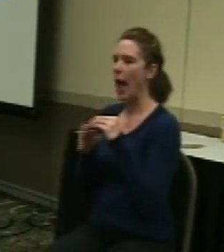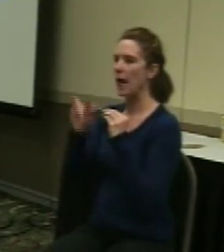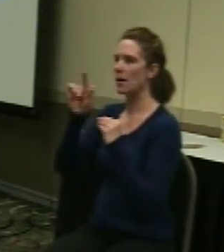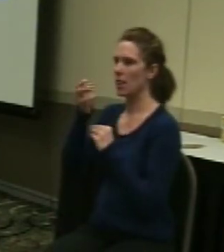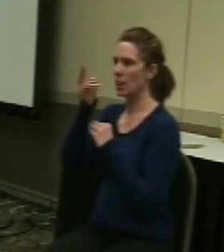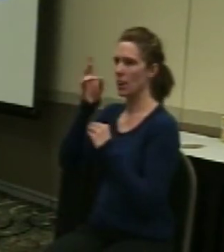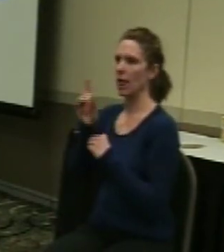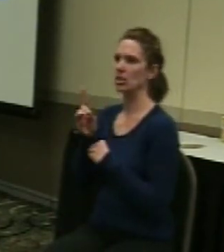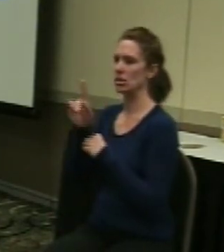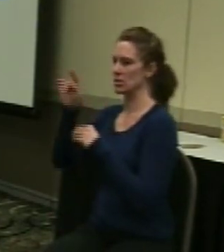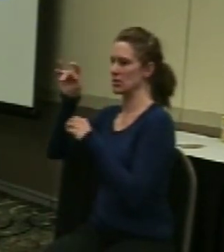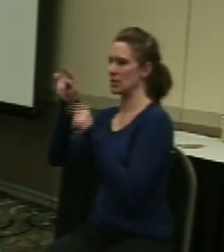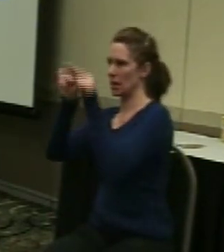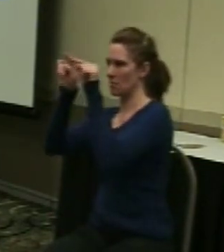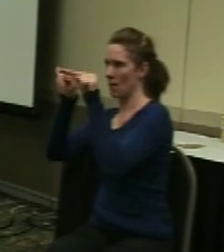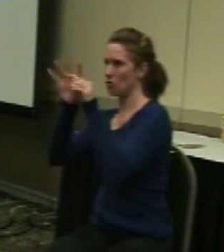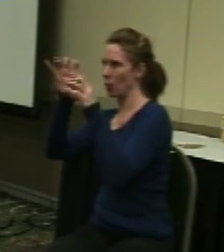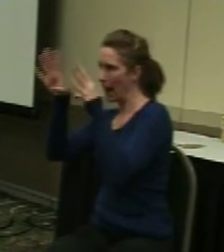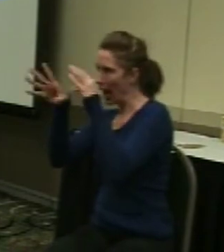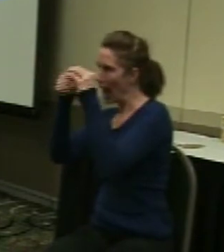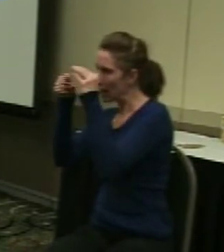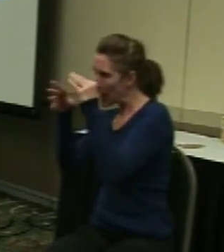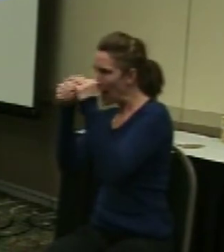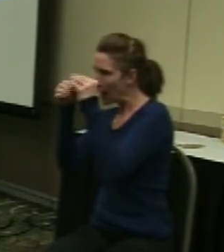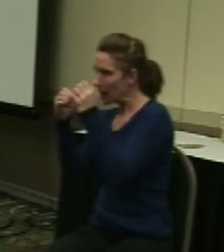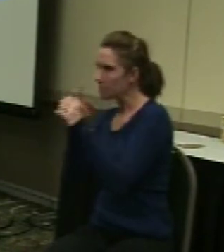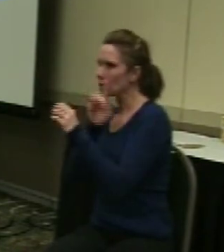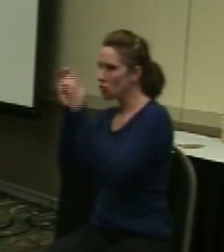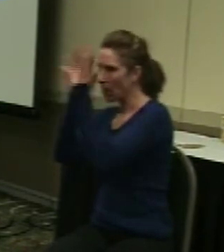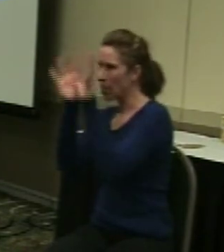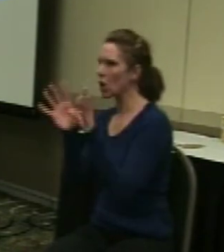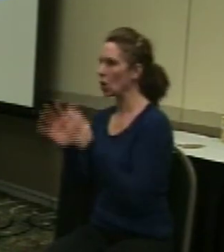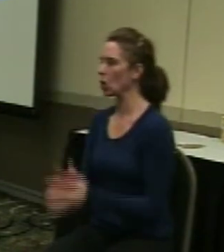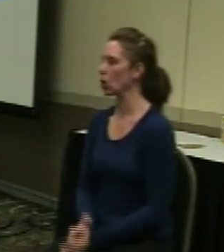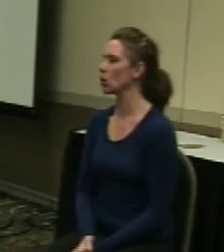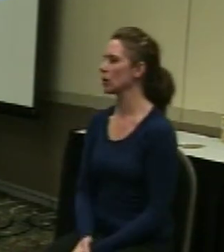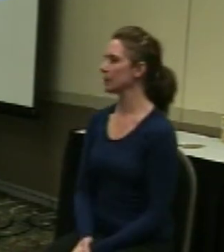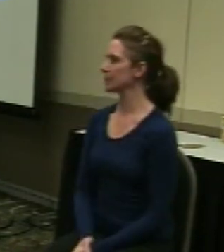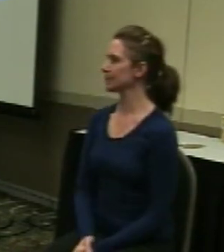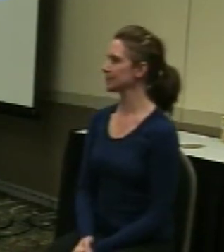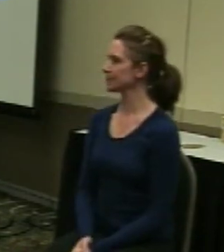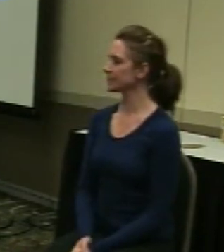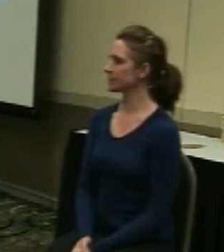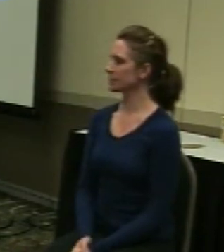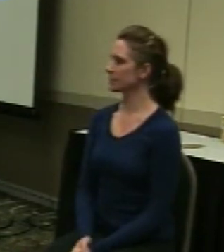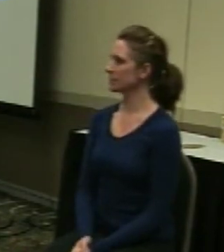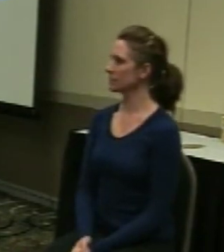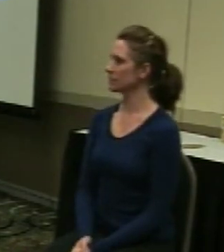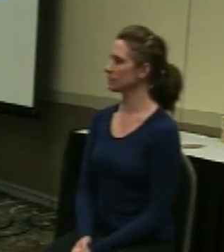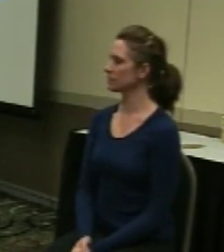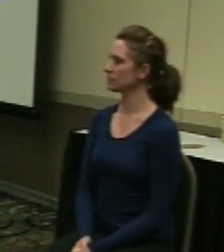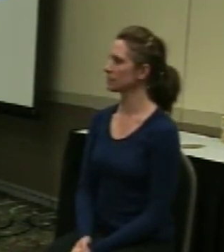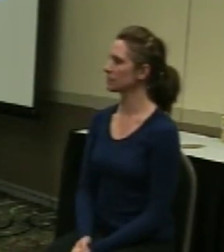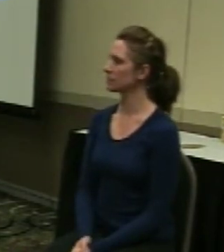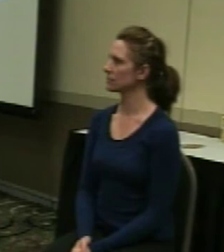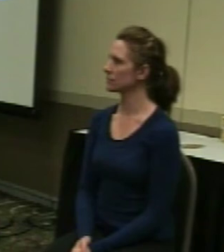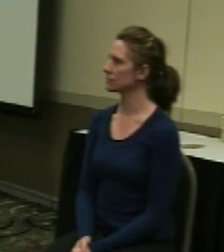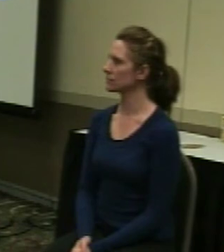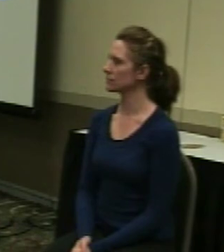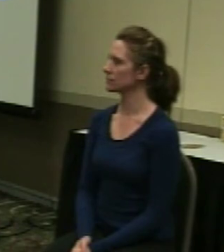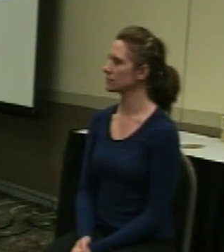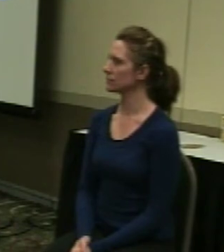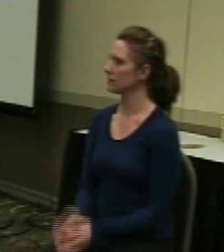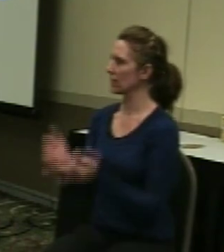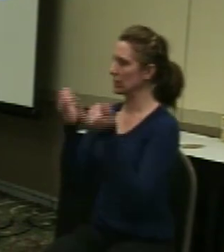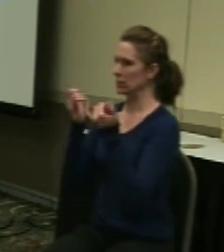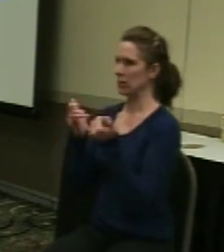pieces of text to help with making your data meaningful. All right. So from here now, we are going to go to